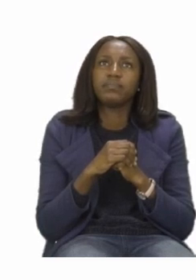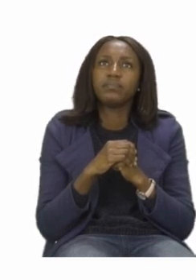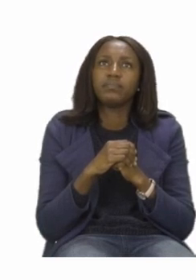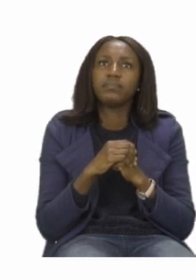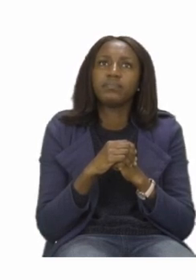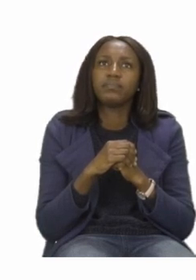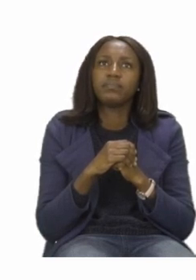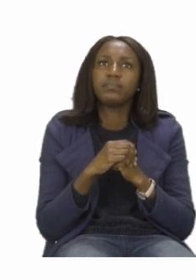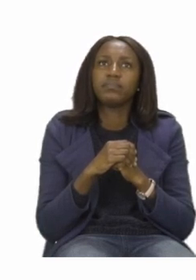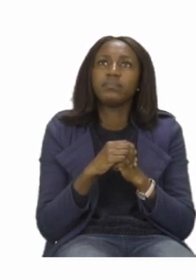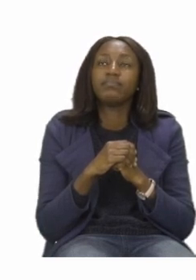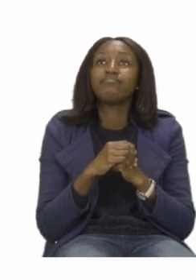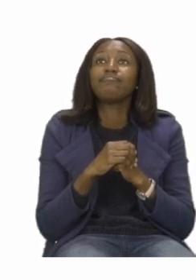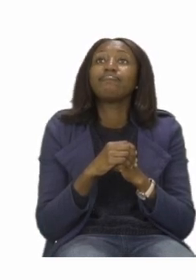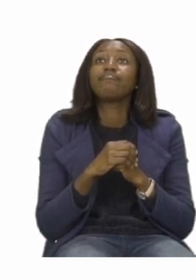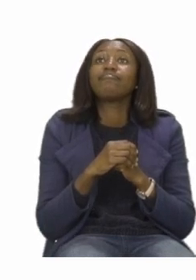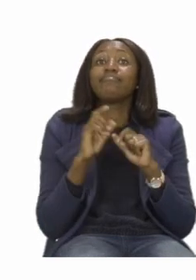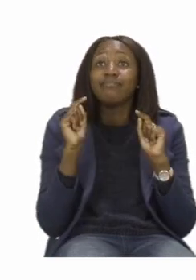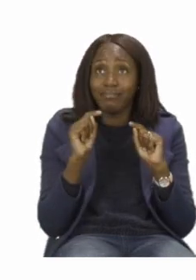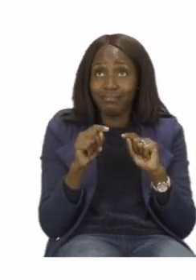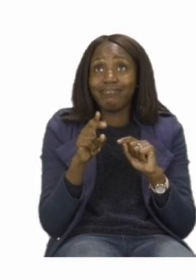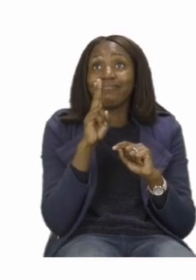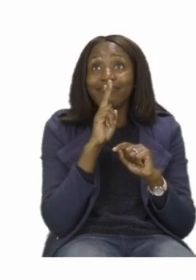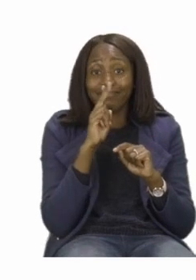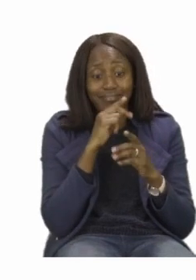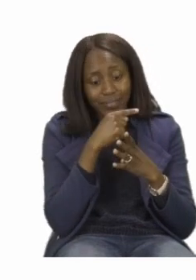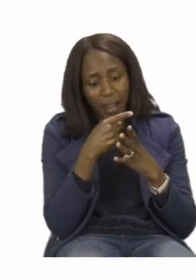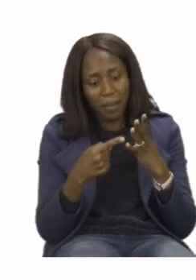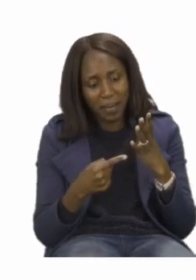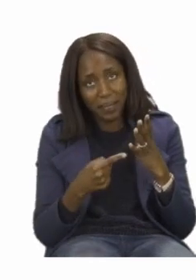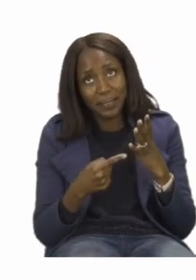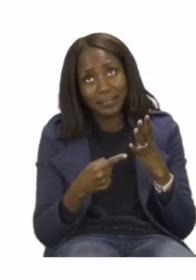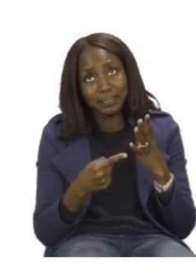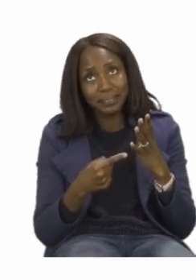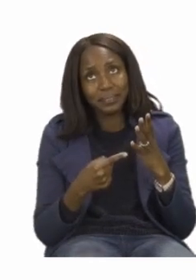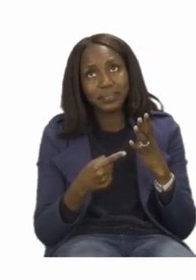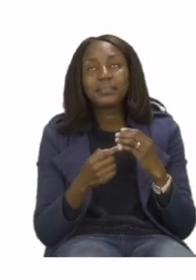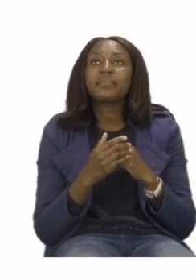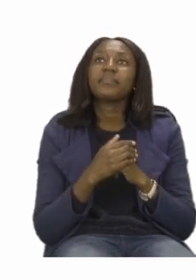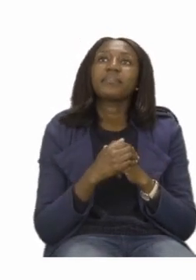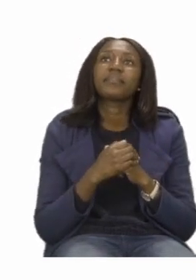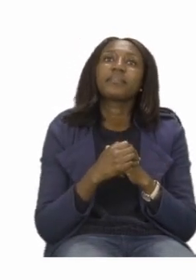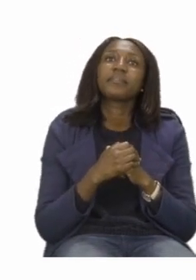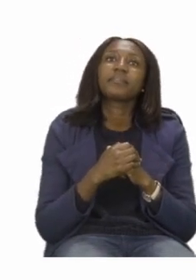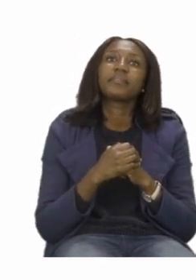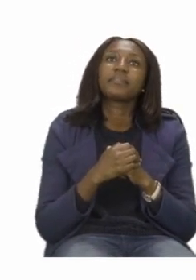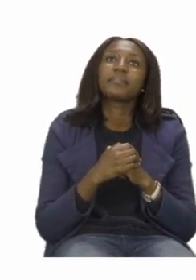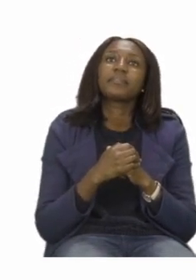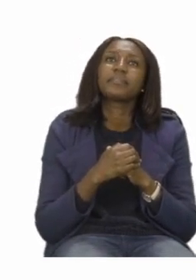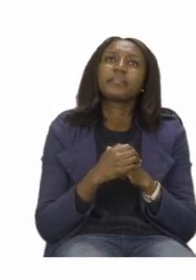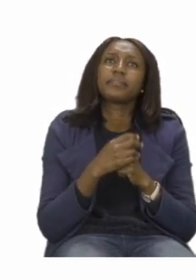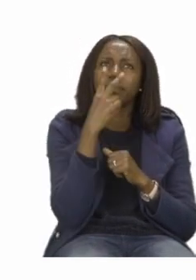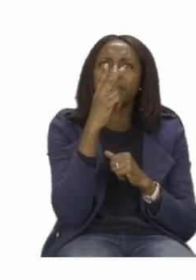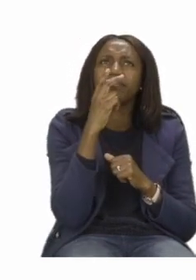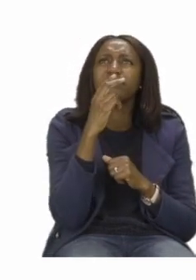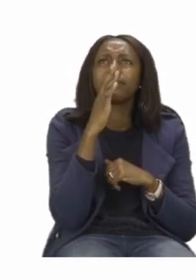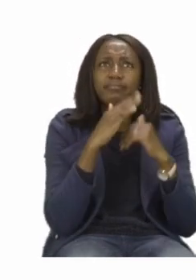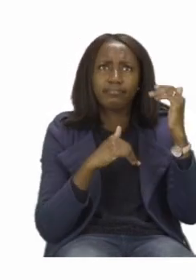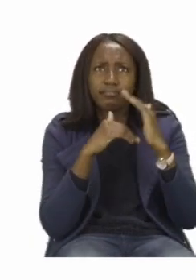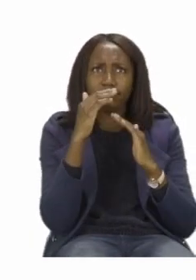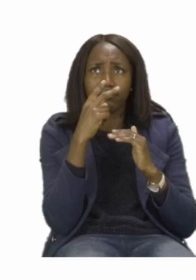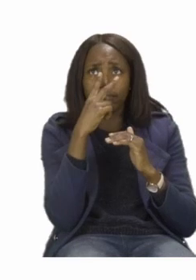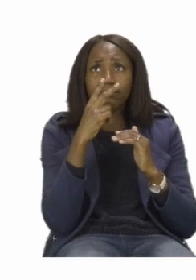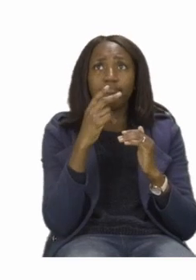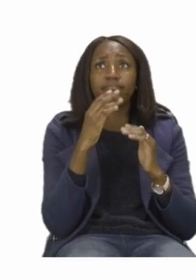So it's going to be your job to answer those 4 questions. You can also take a look at the buildings. We have a